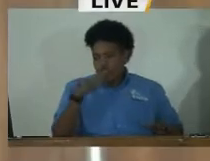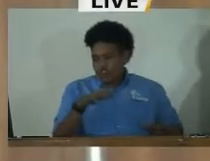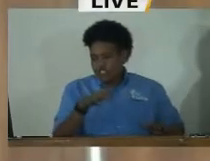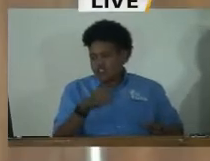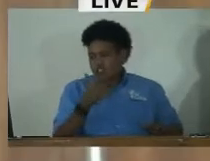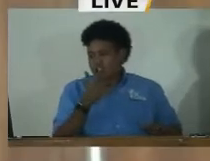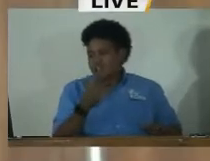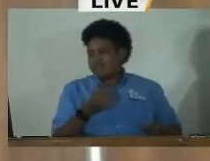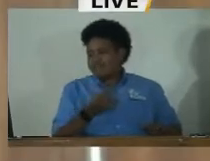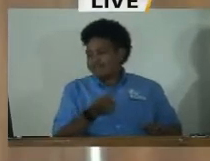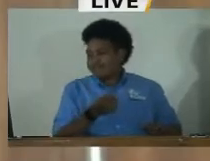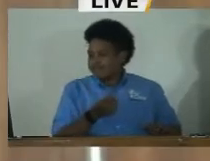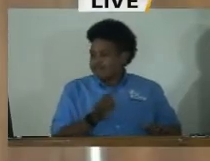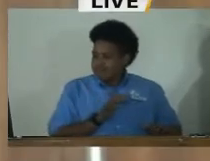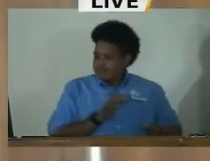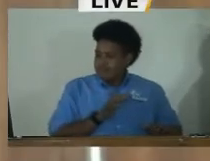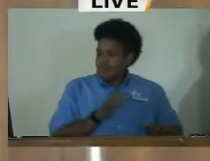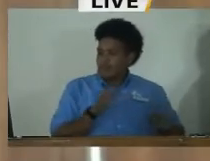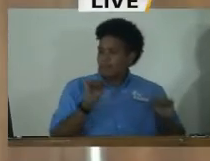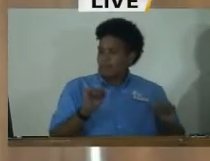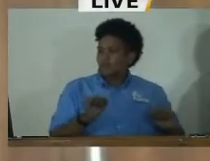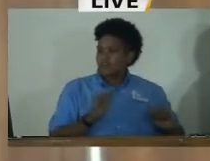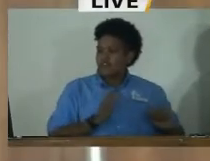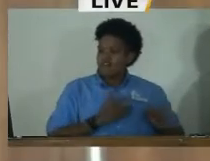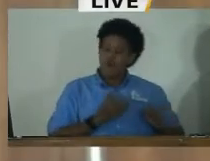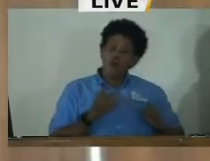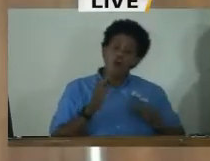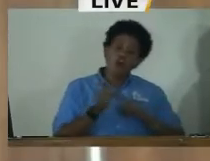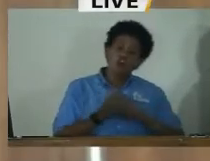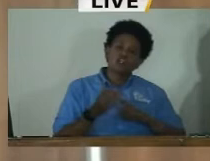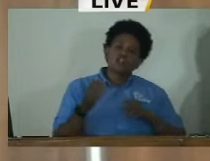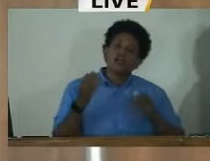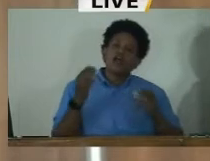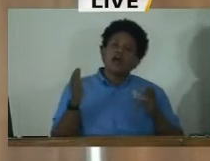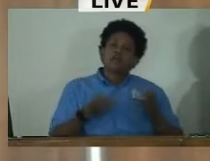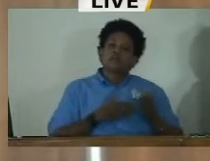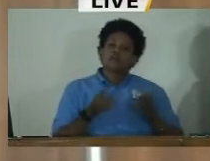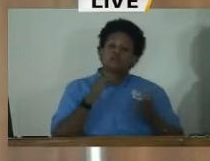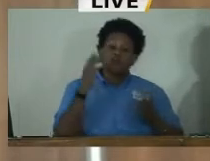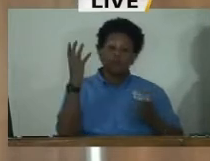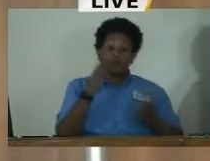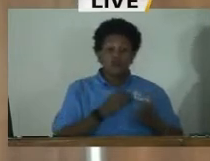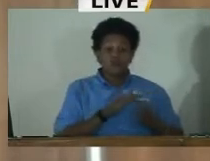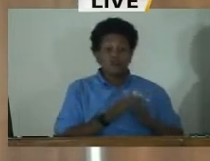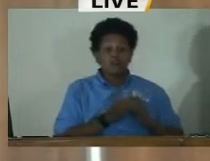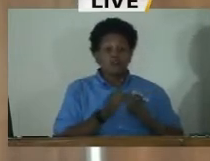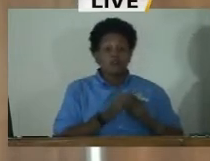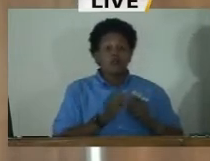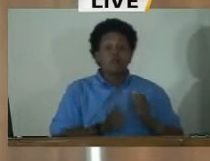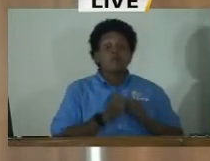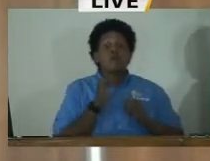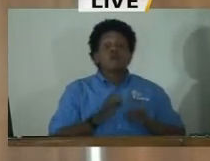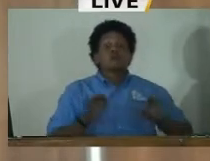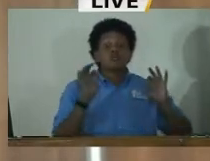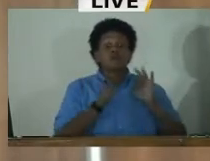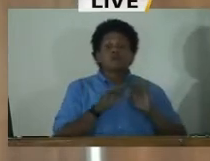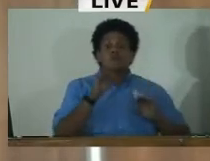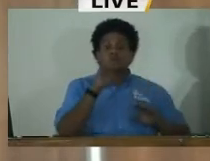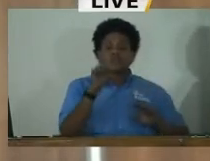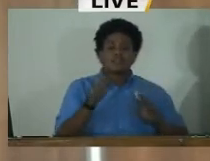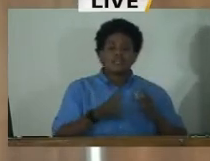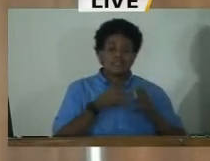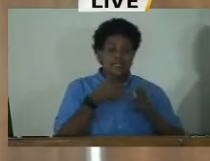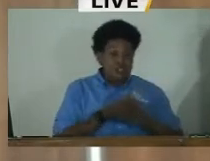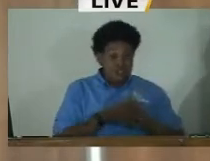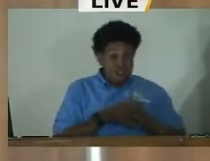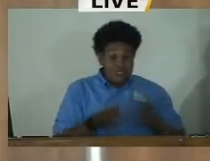culture and music, our solid financial infrastructure, the beauty of our island, and most importantly, the intrinsic talent